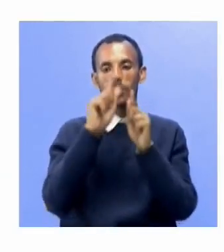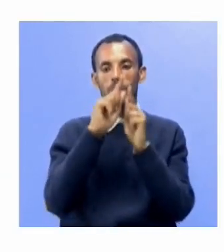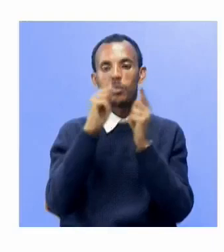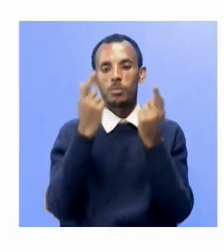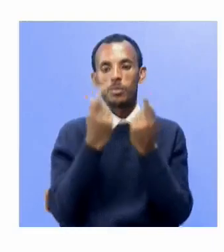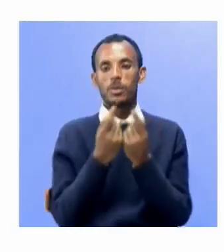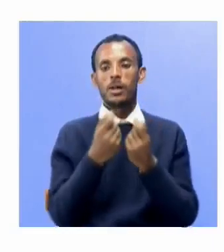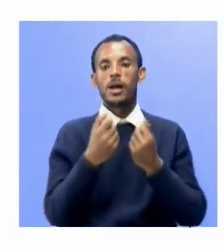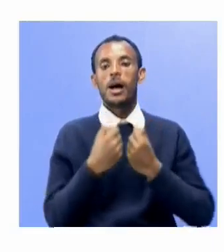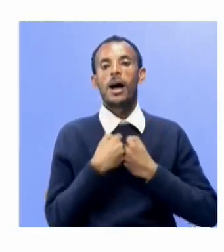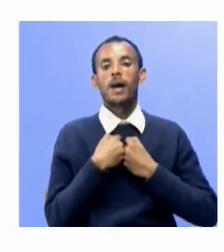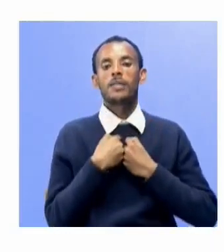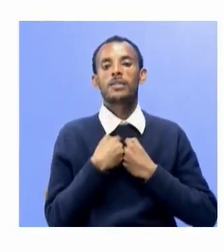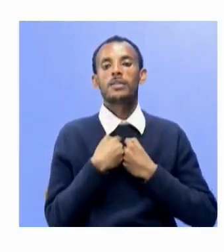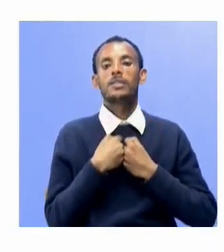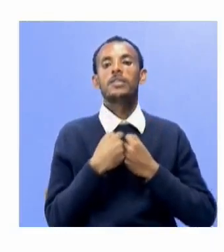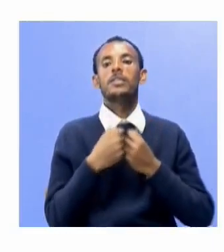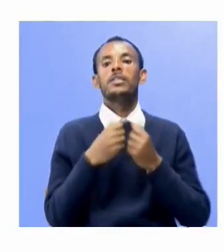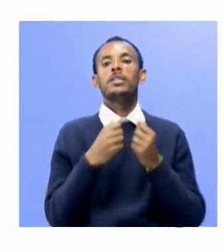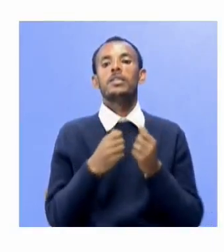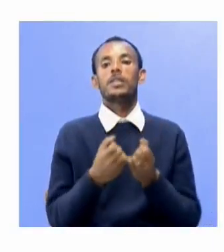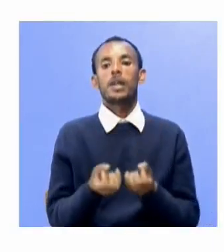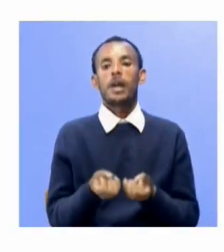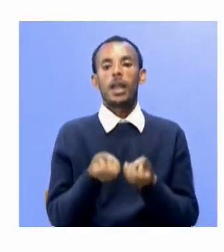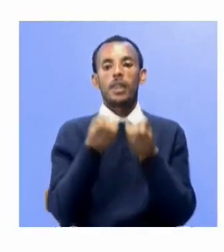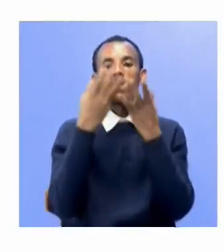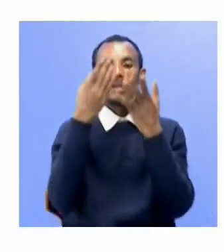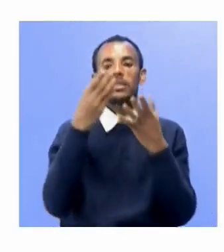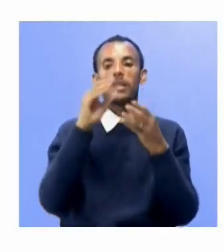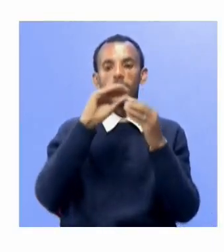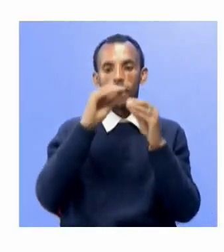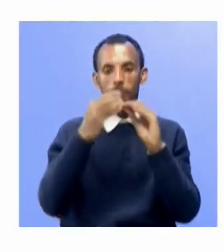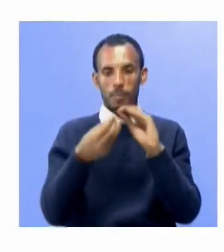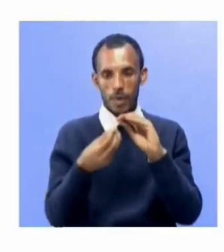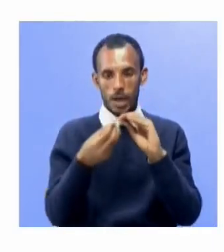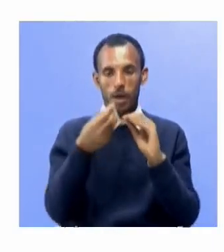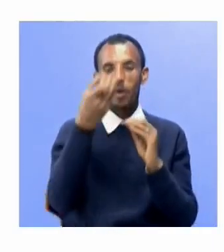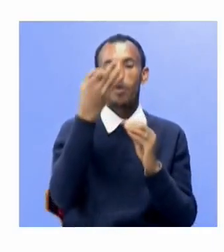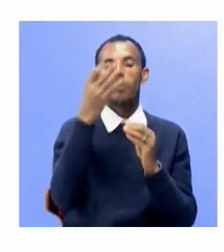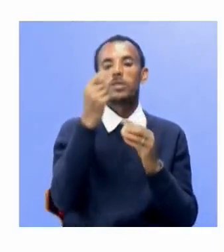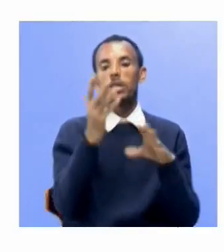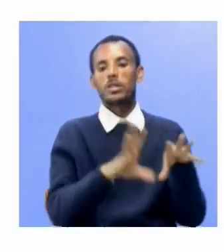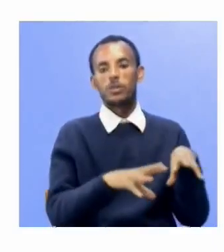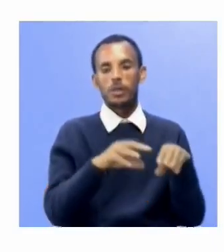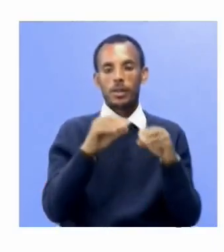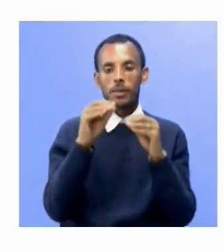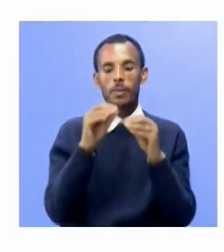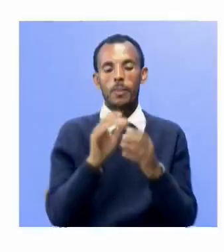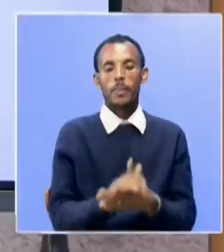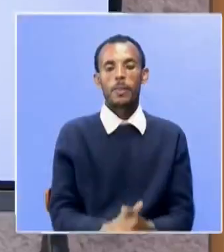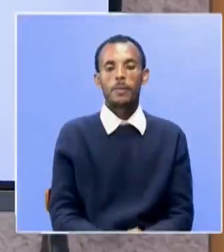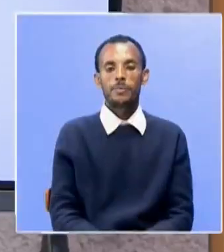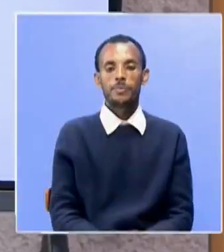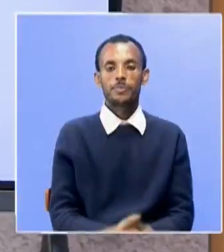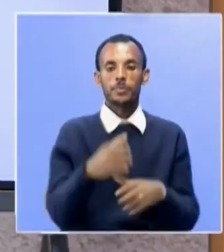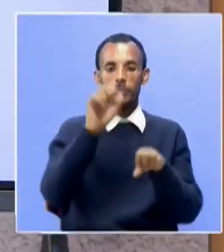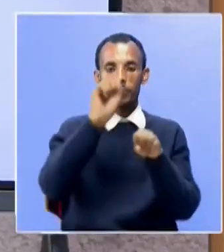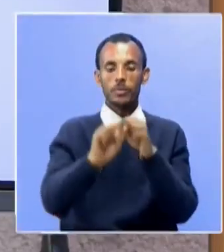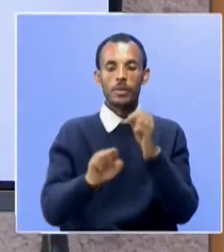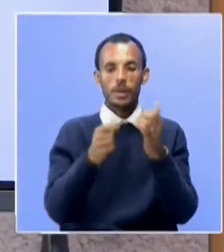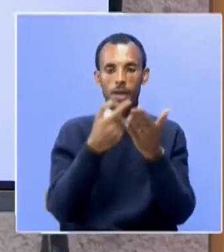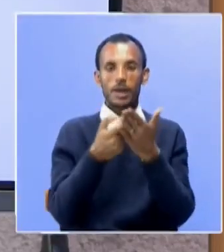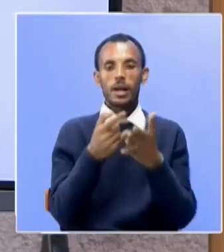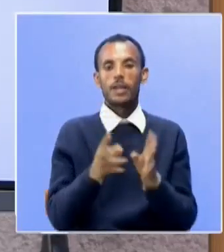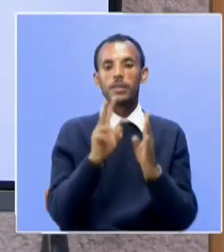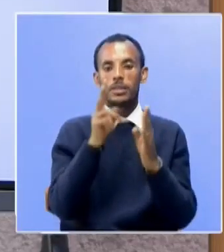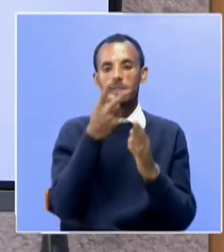of students? So here, let's see